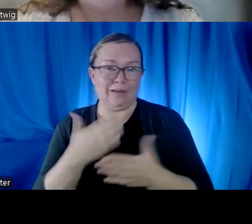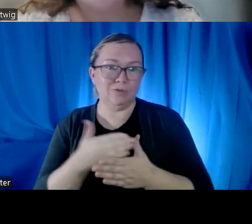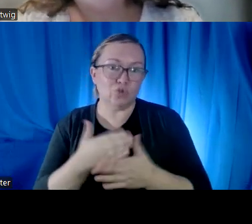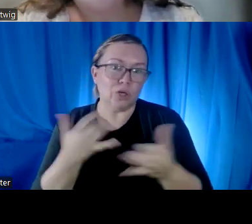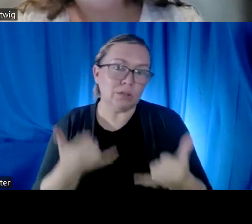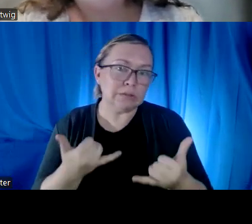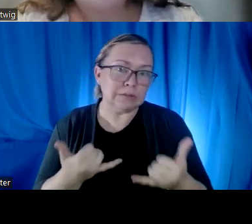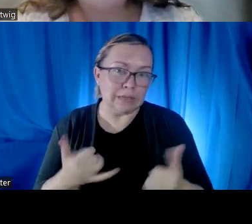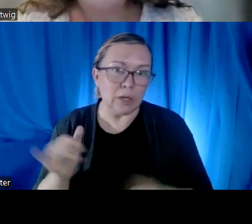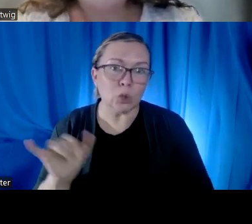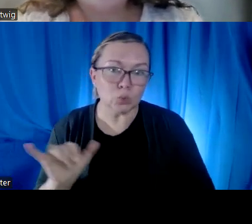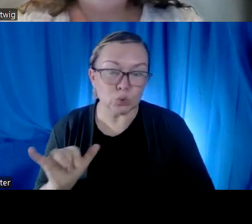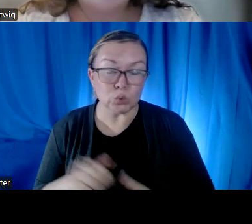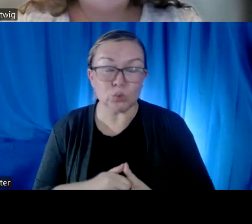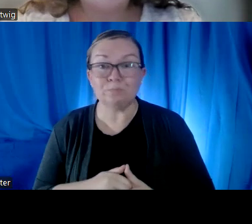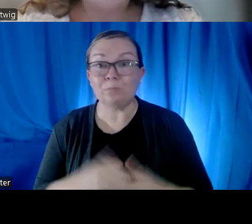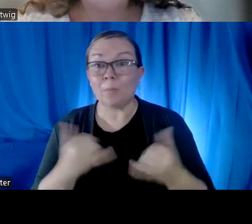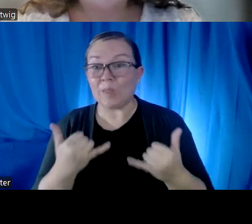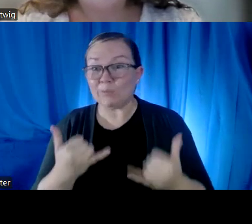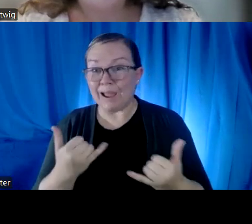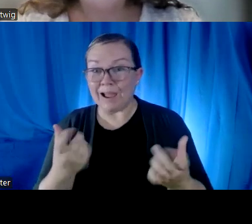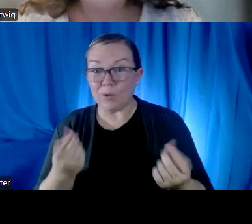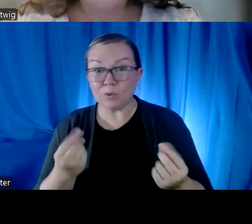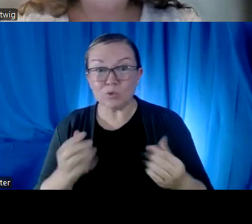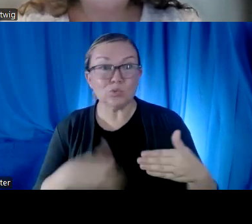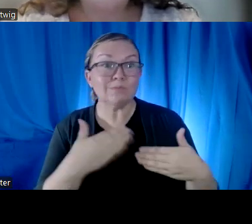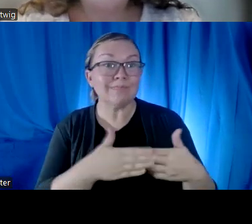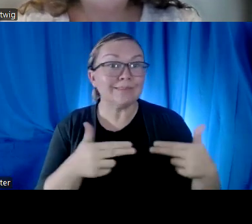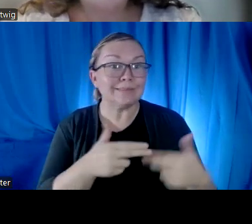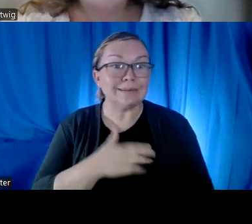today. So what we want to do now, next slide, please,